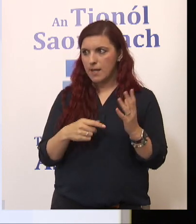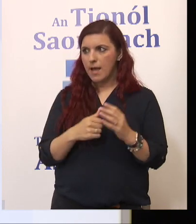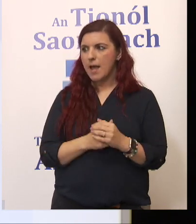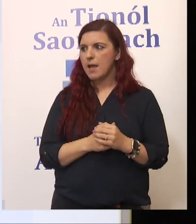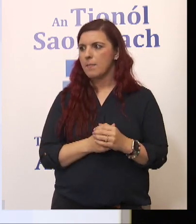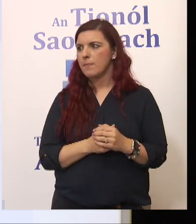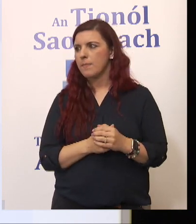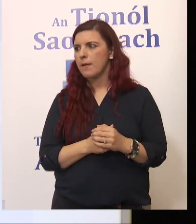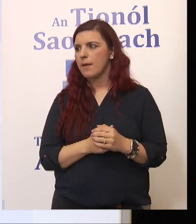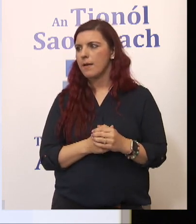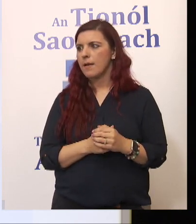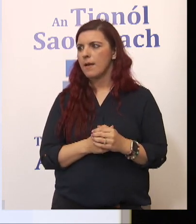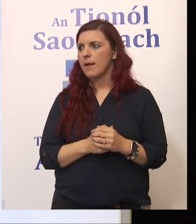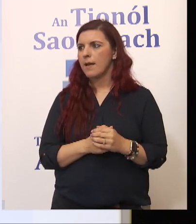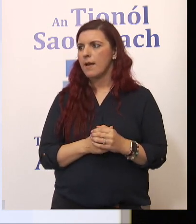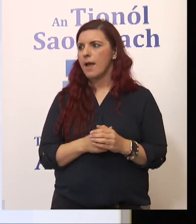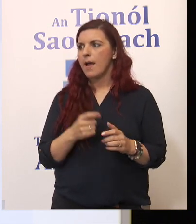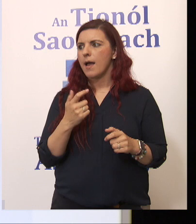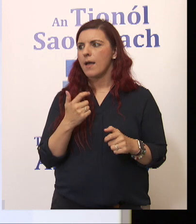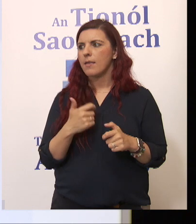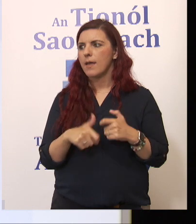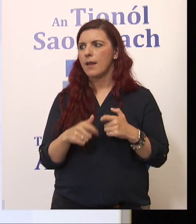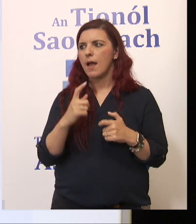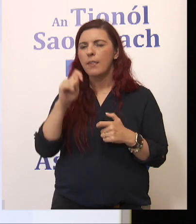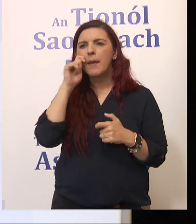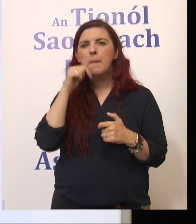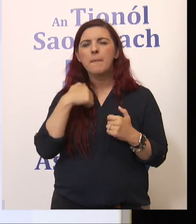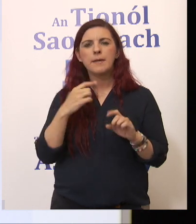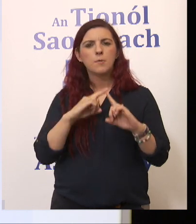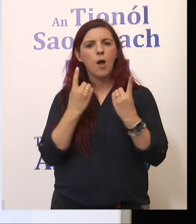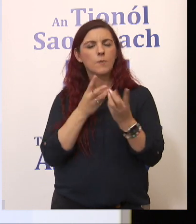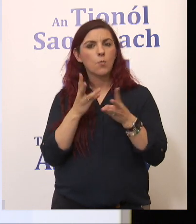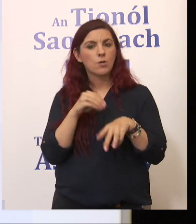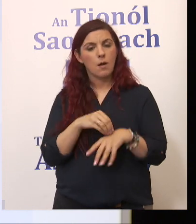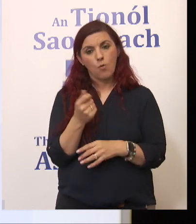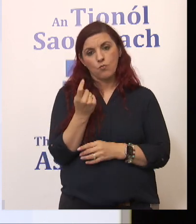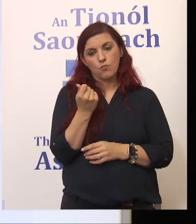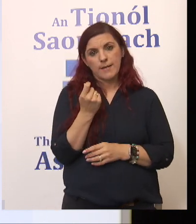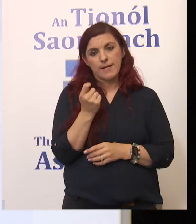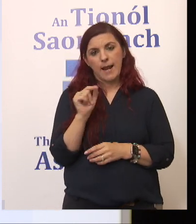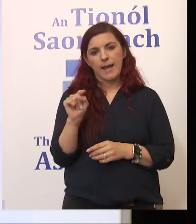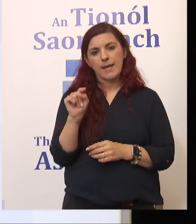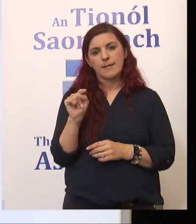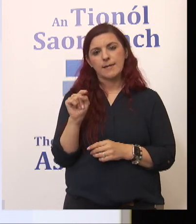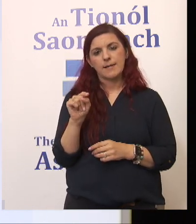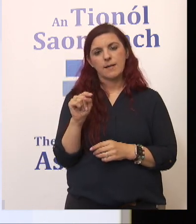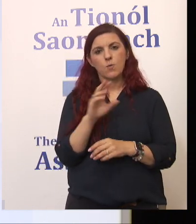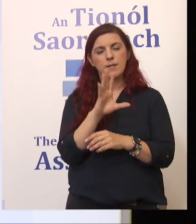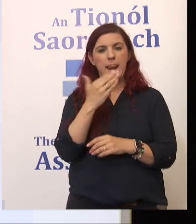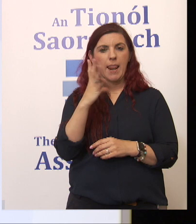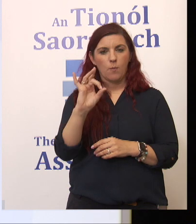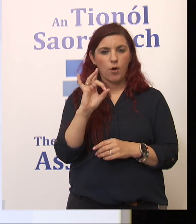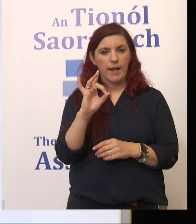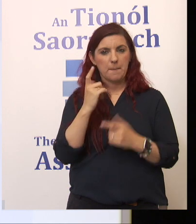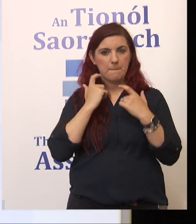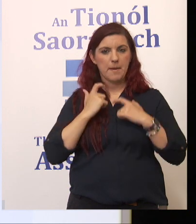And then I suppose one that my department has worked on more recently is obviously the Limerick Mayor, so we'll